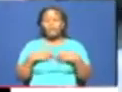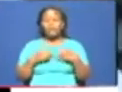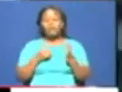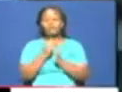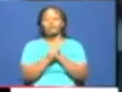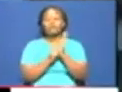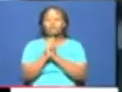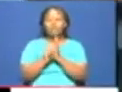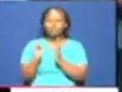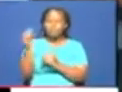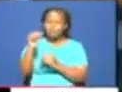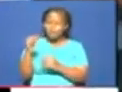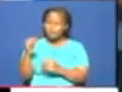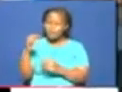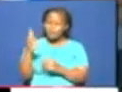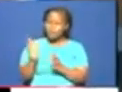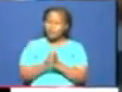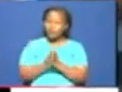their businesses.